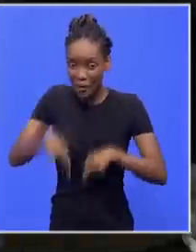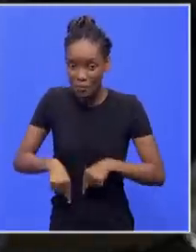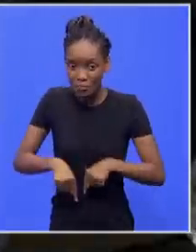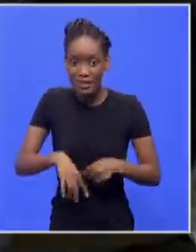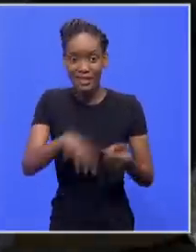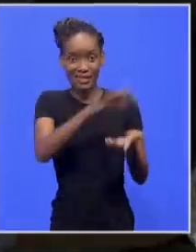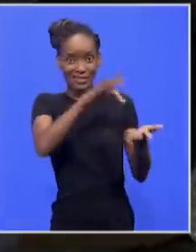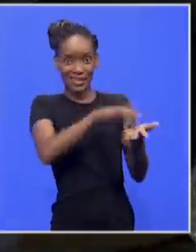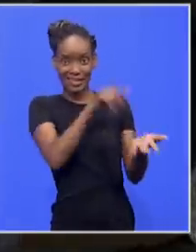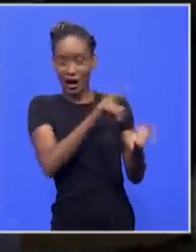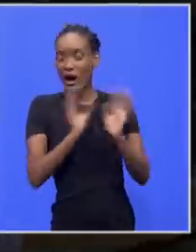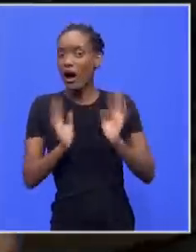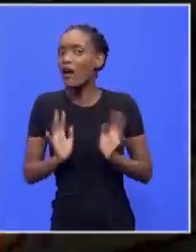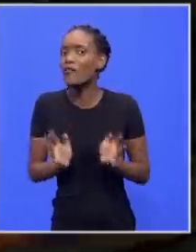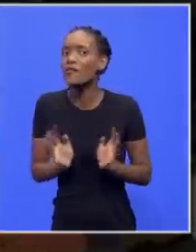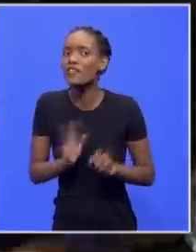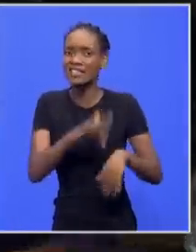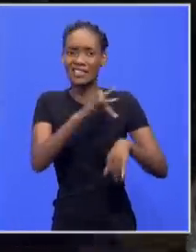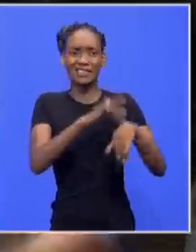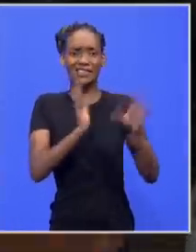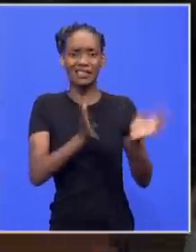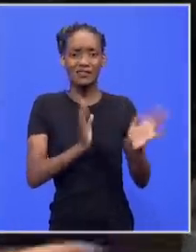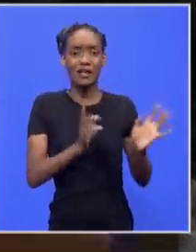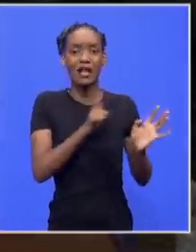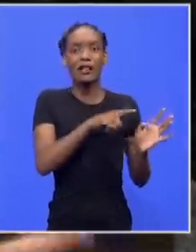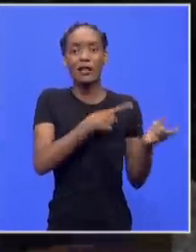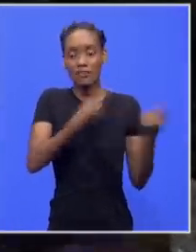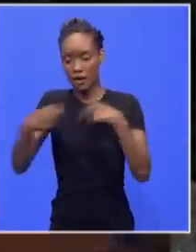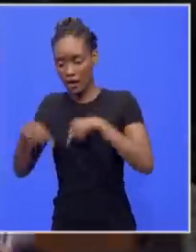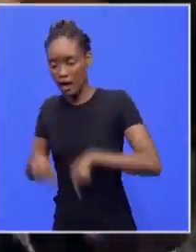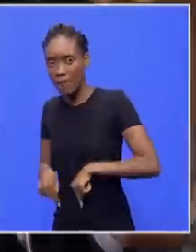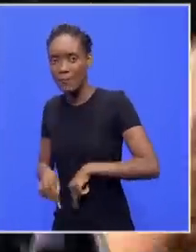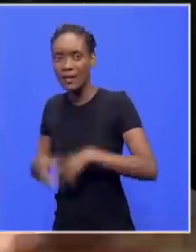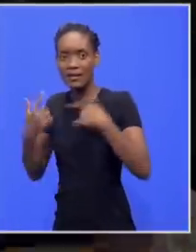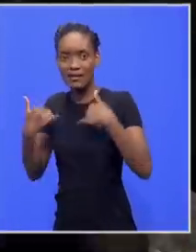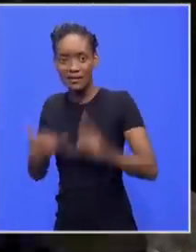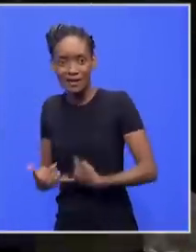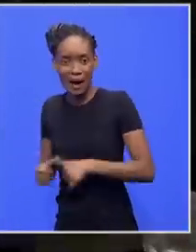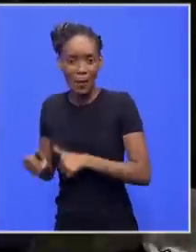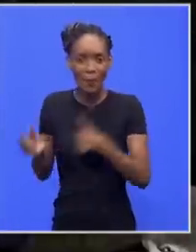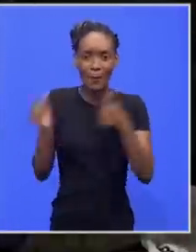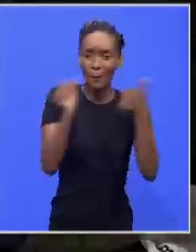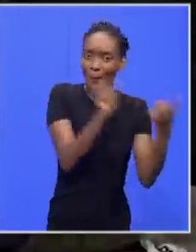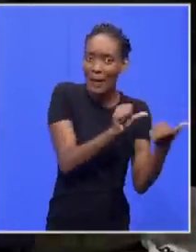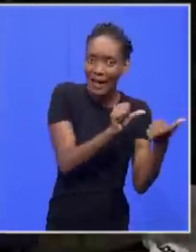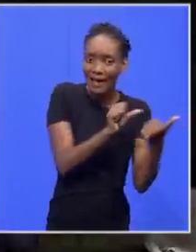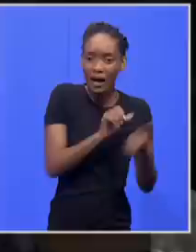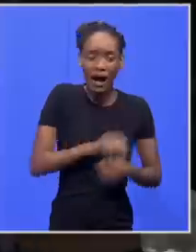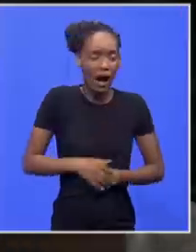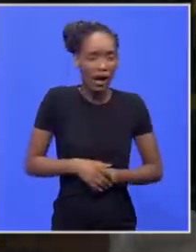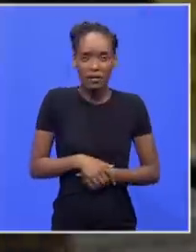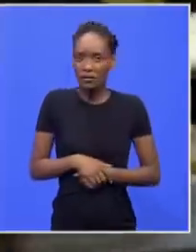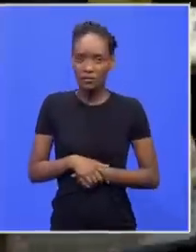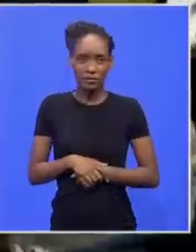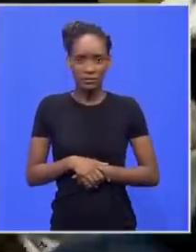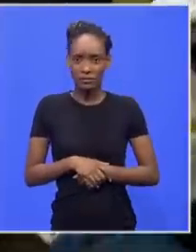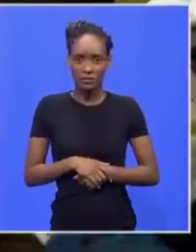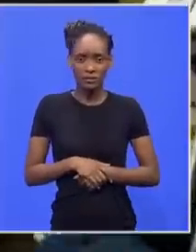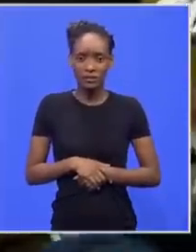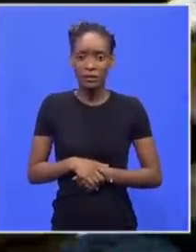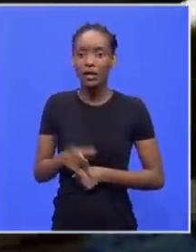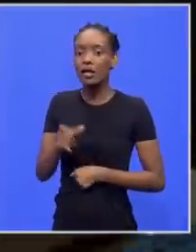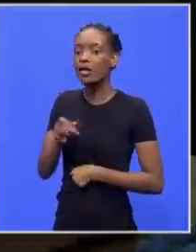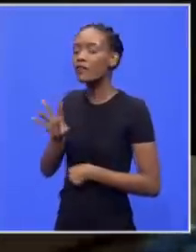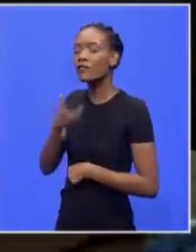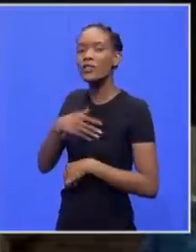The immigration themselves bring us here. So today they ask us to go again to that Lindela. So if you're not going to